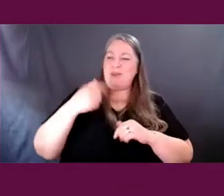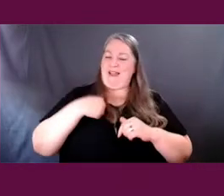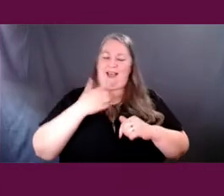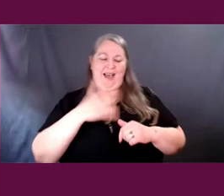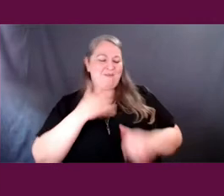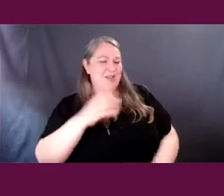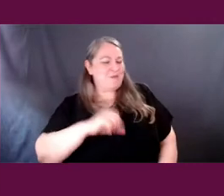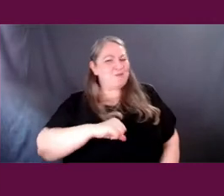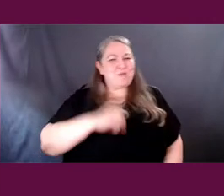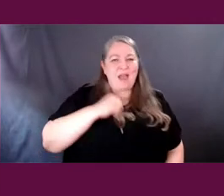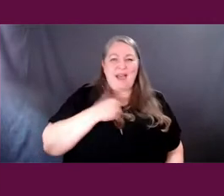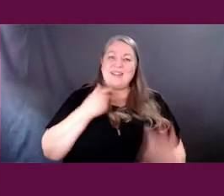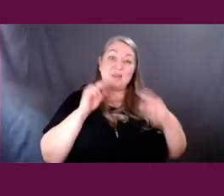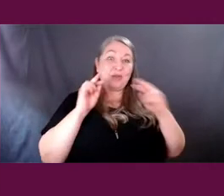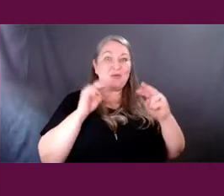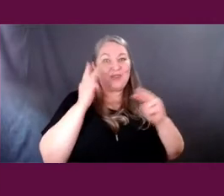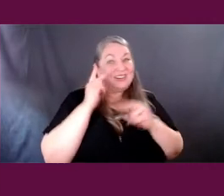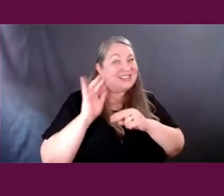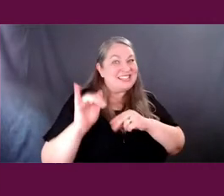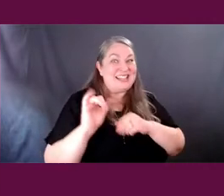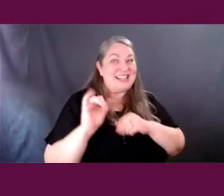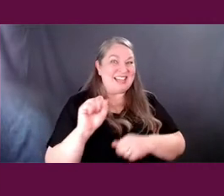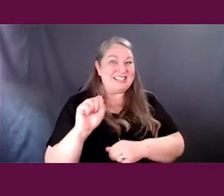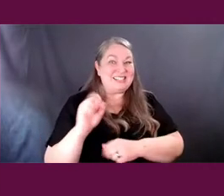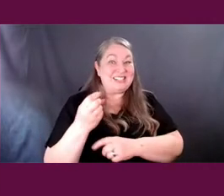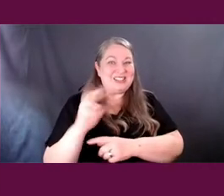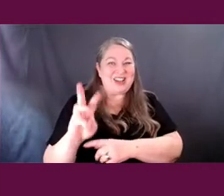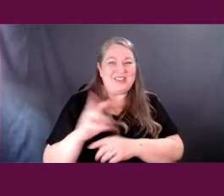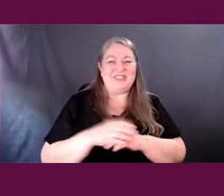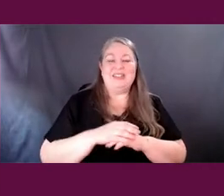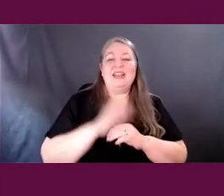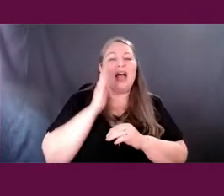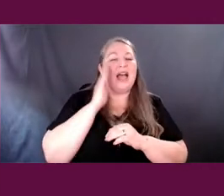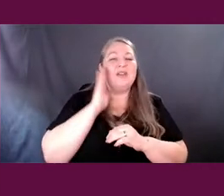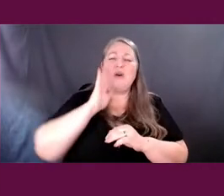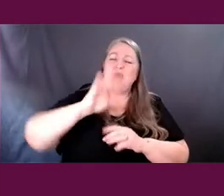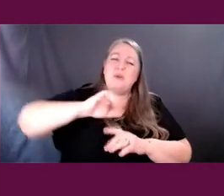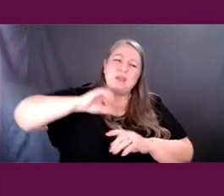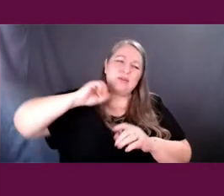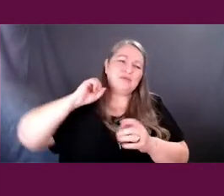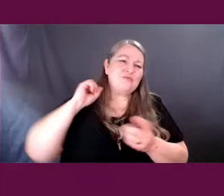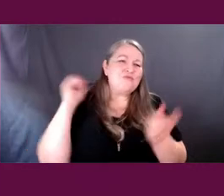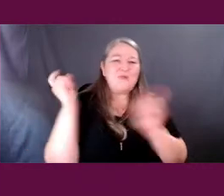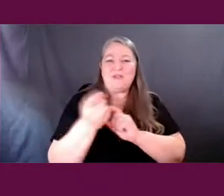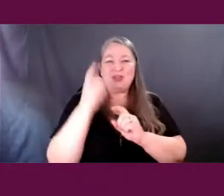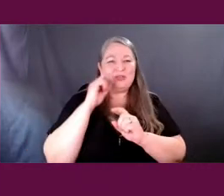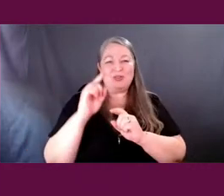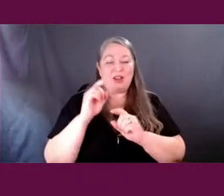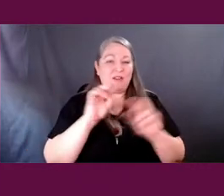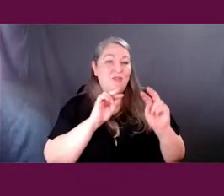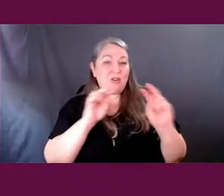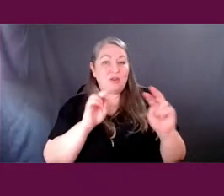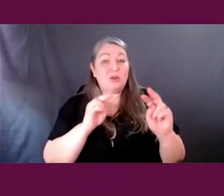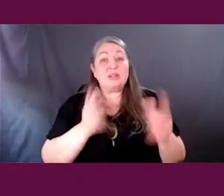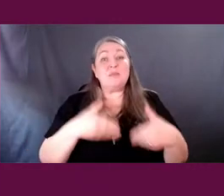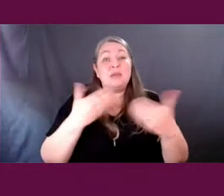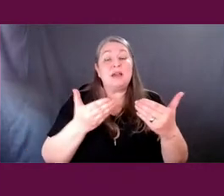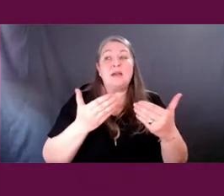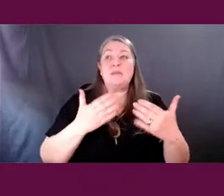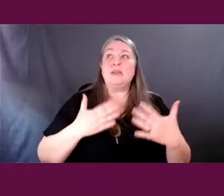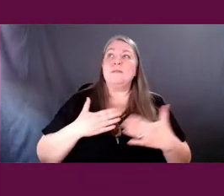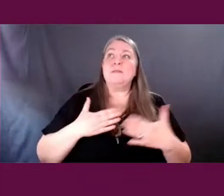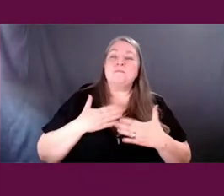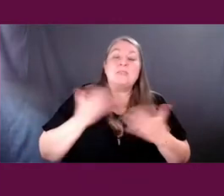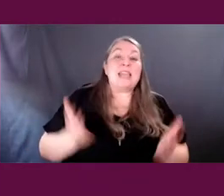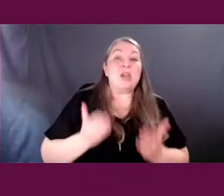forward to seeing this show unfold. I know it will be revolutionary for viewers and serve as encouragement and inspiration to so